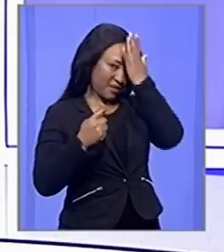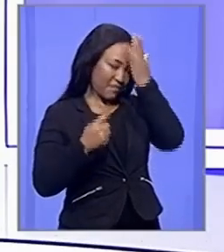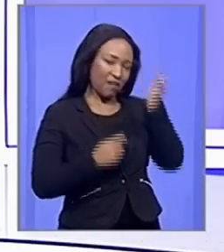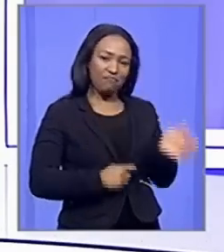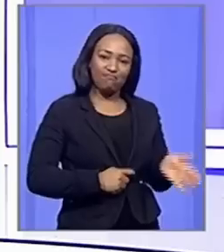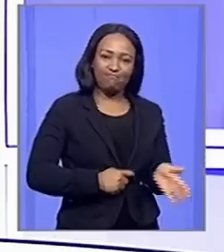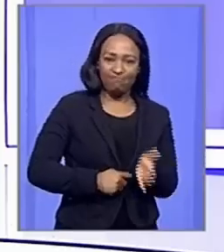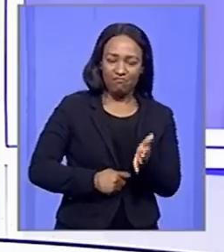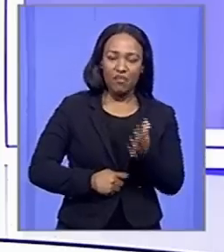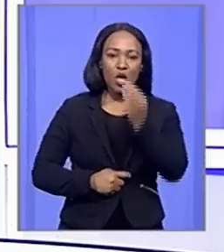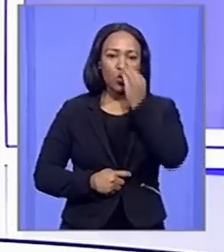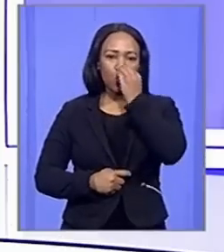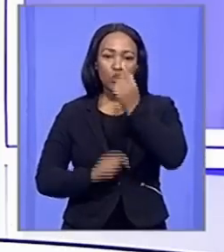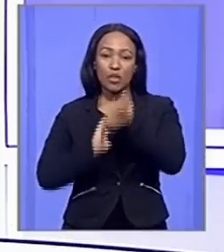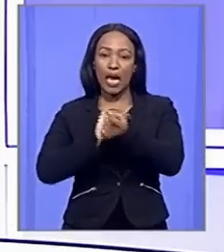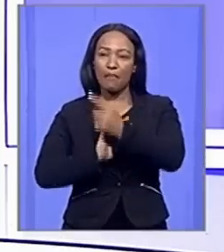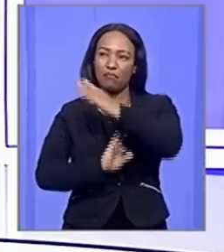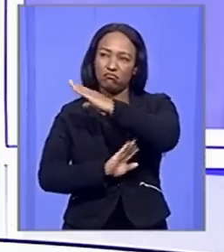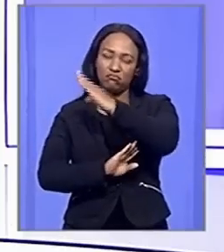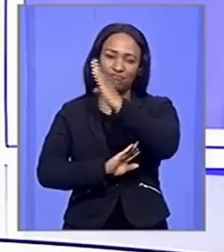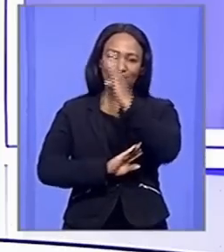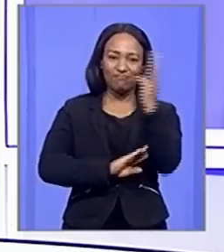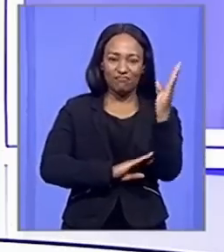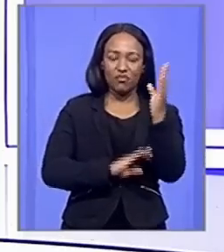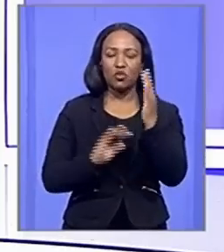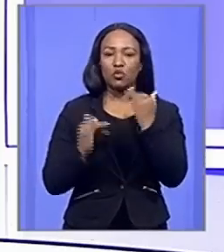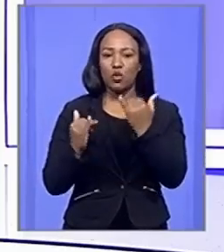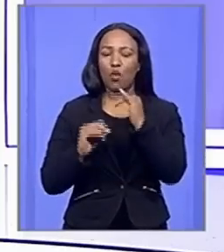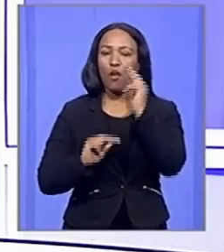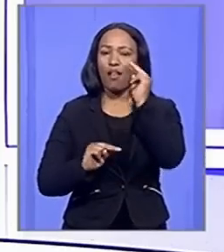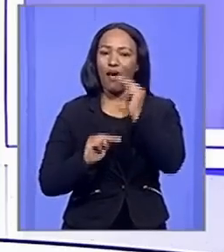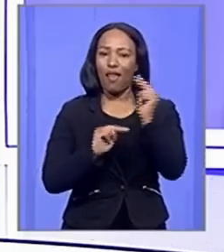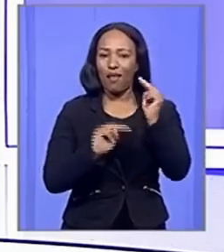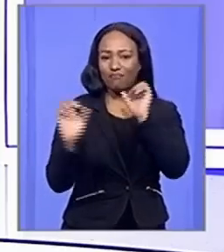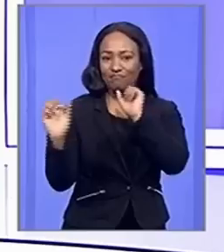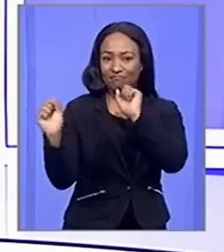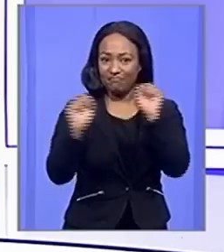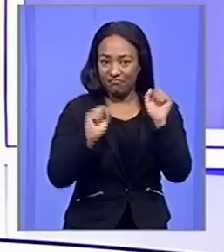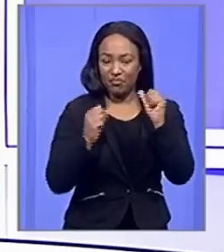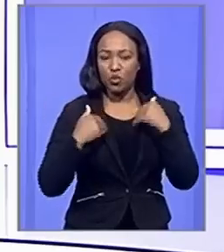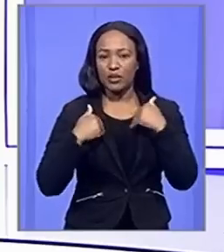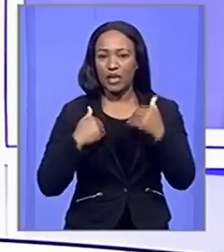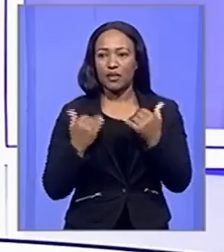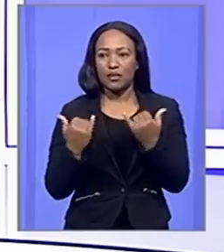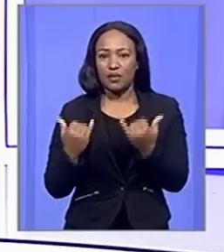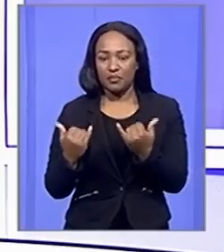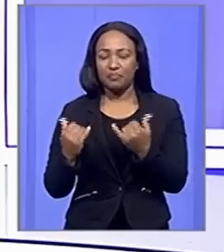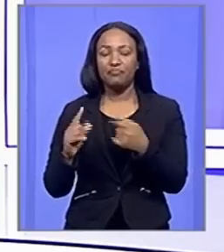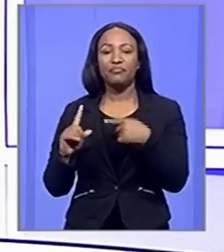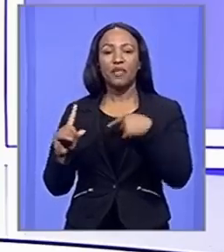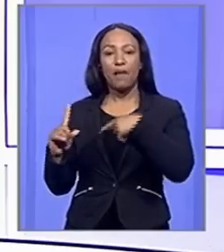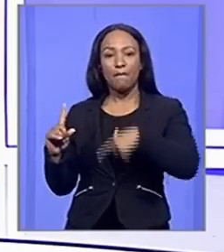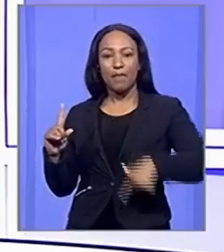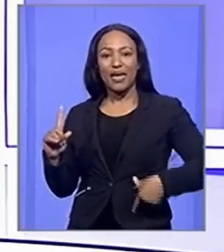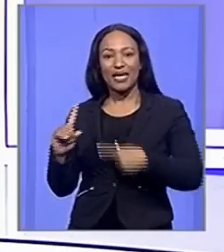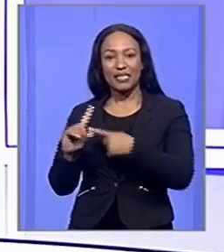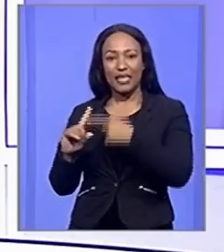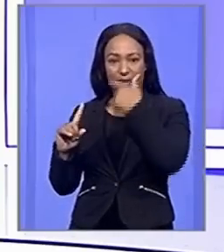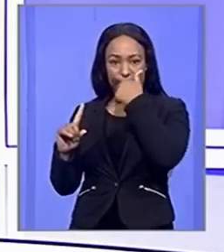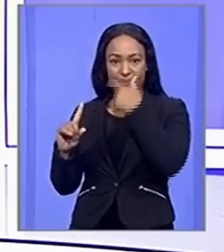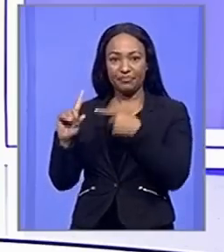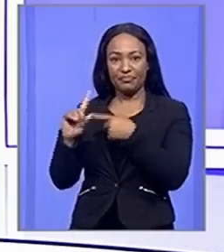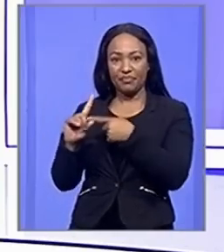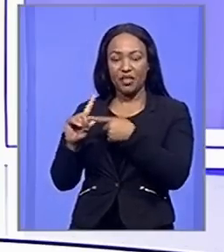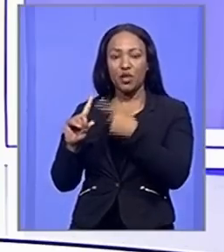ditaba tšeo di tlilego di direga magareng ga tše dingwe e fela ga bjalo re thoma ka tšeo di rego. Mopresidente Cyril Ramaphosa o re mmušo wa pušo